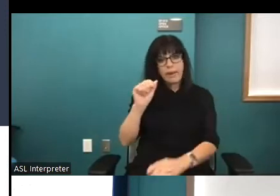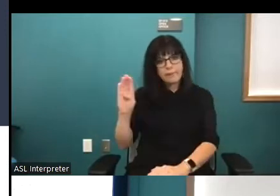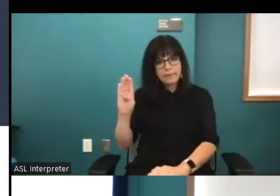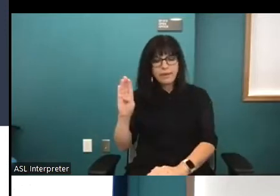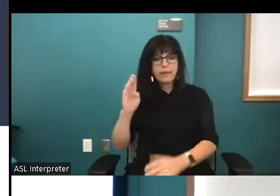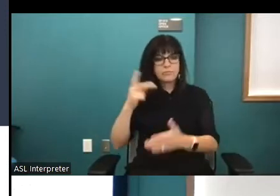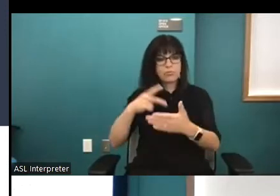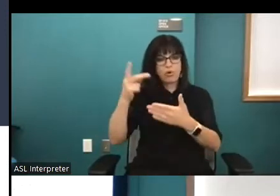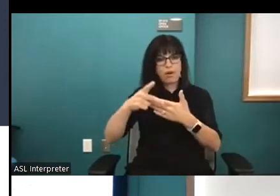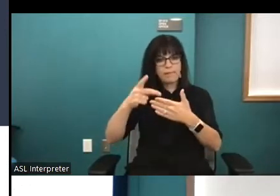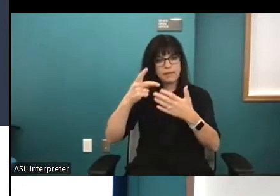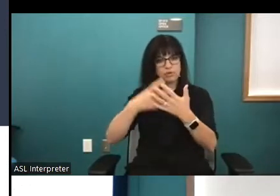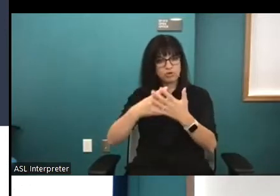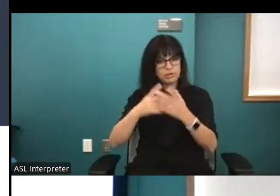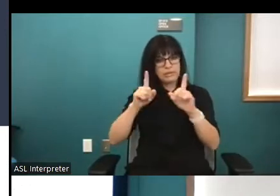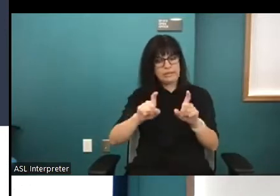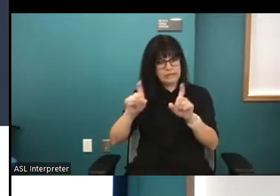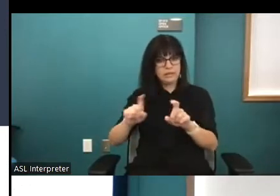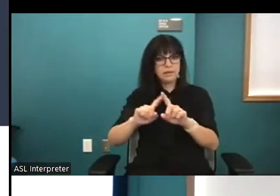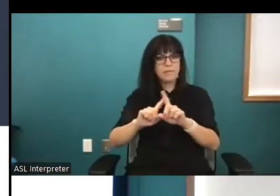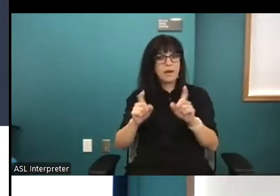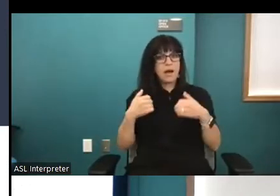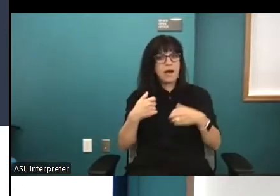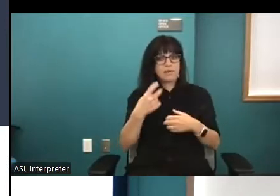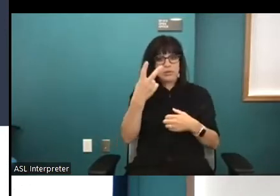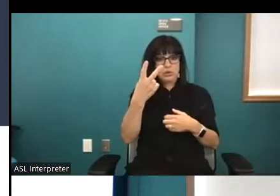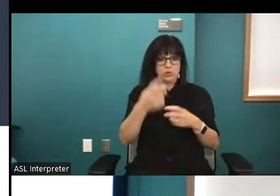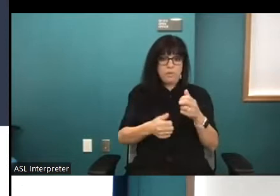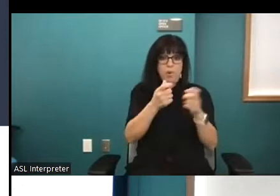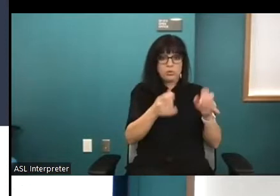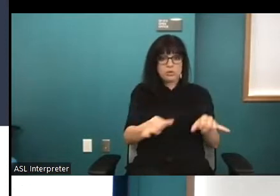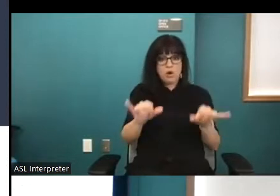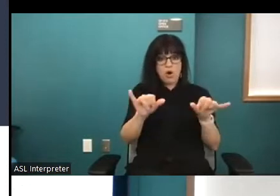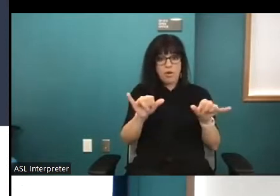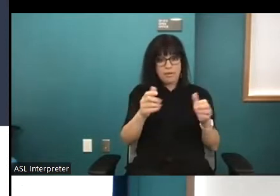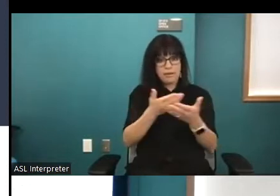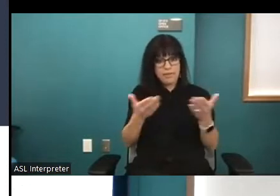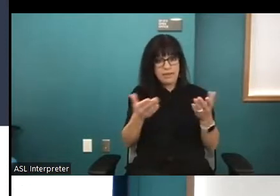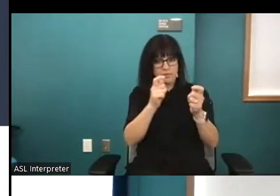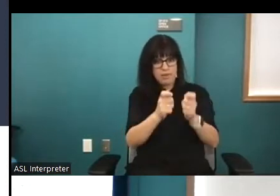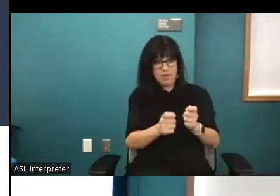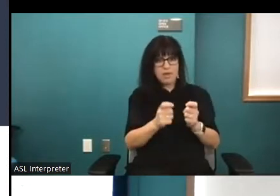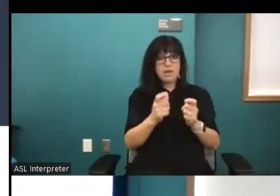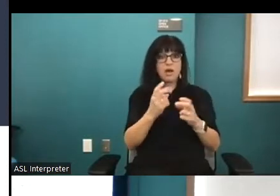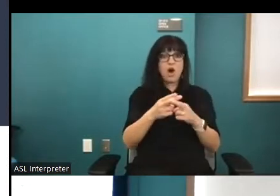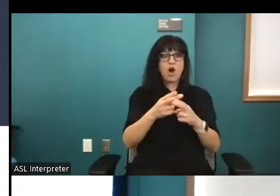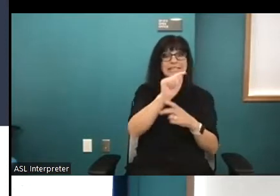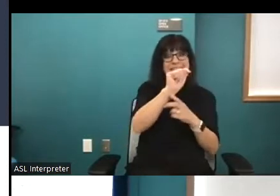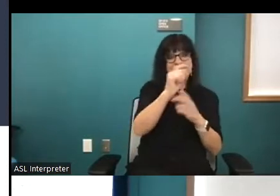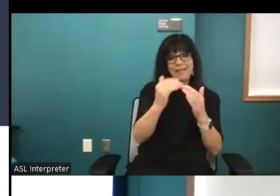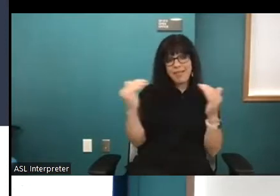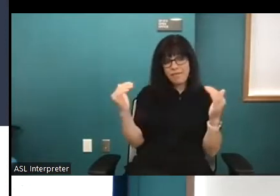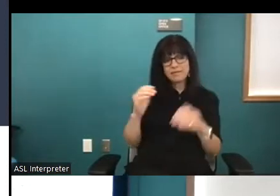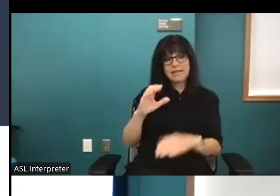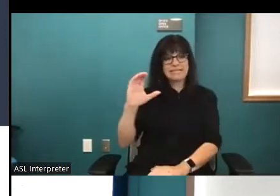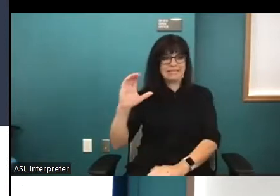programming screen. But you have the 2 very most common things that we mess with are called T levels and C levels.